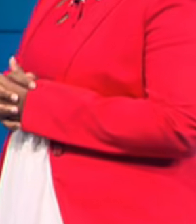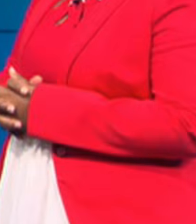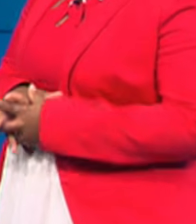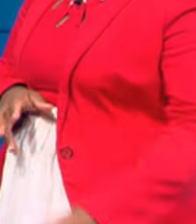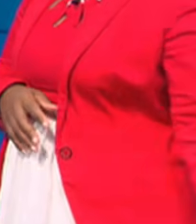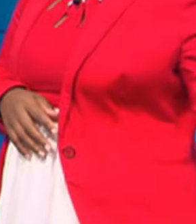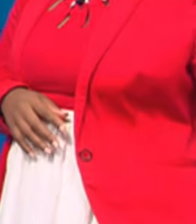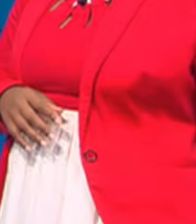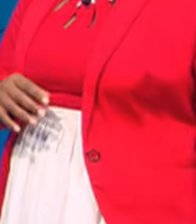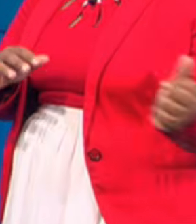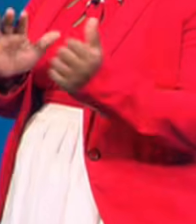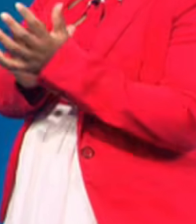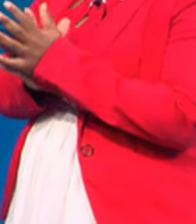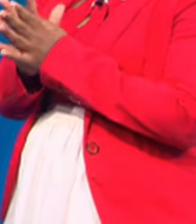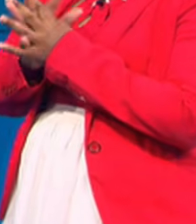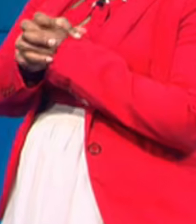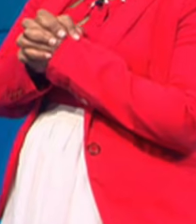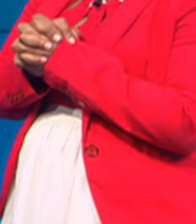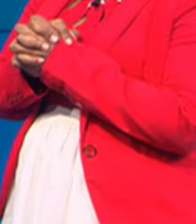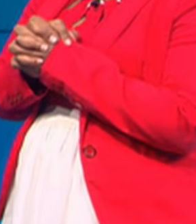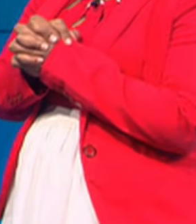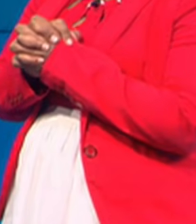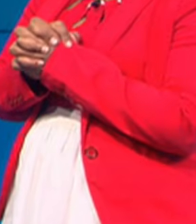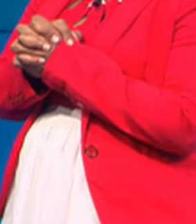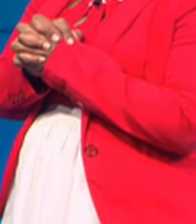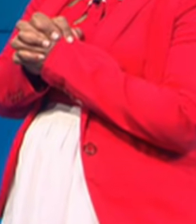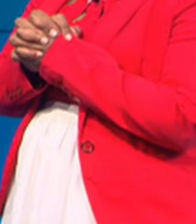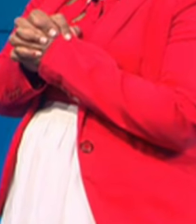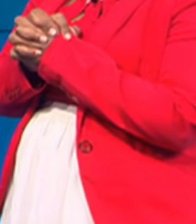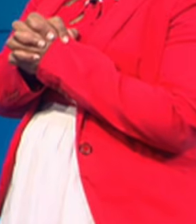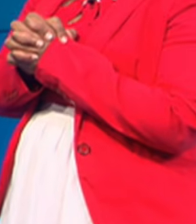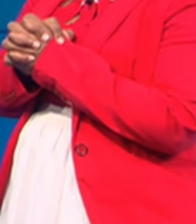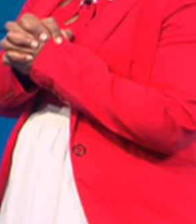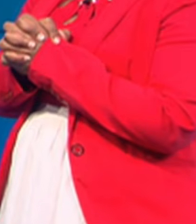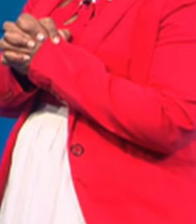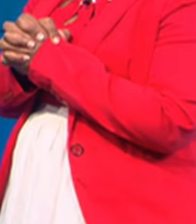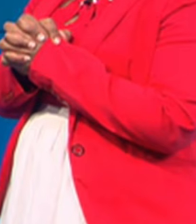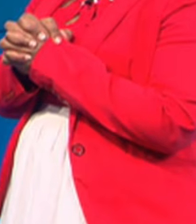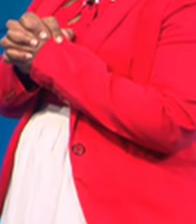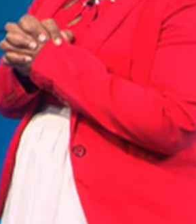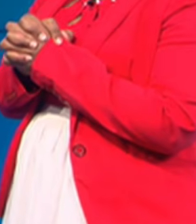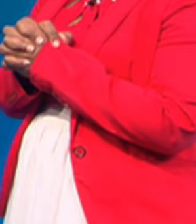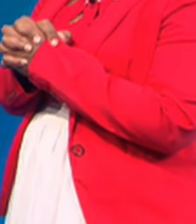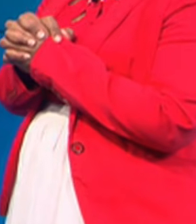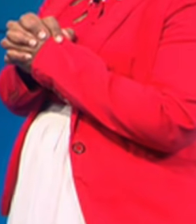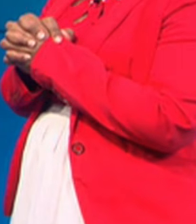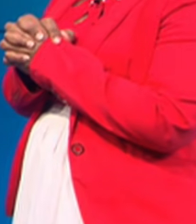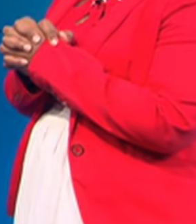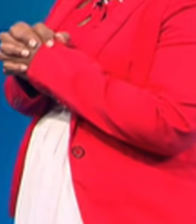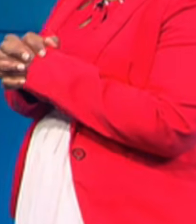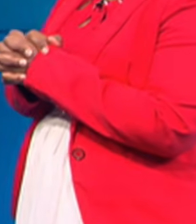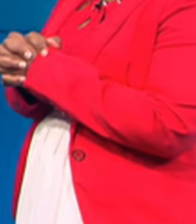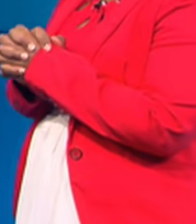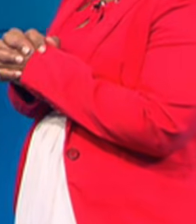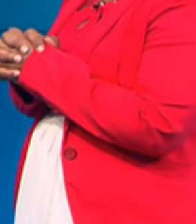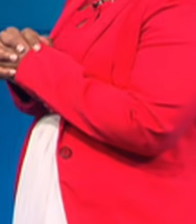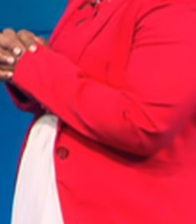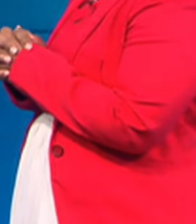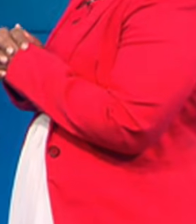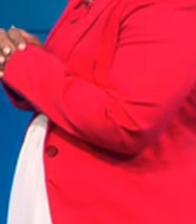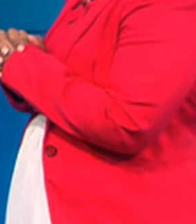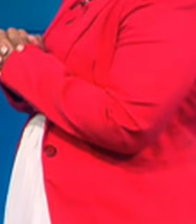semathana re lebelle mo tsatsing la ka moso re lebella mo tsatsing la ka moso go tsibosiwa fa go tlana le diphefo tse